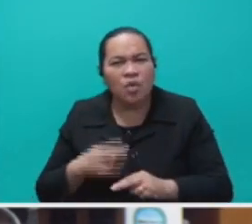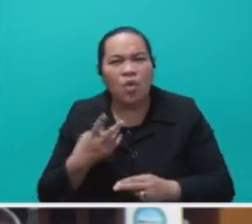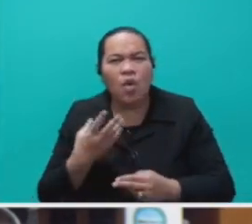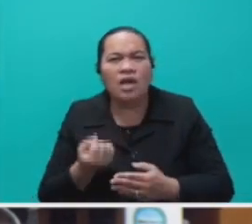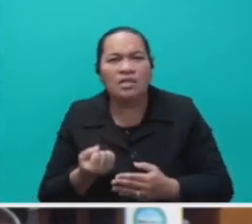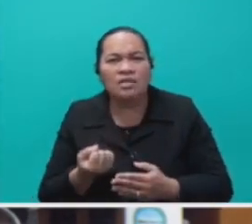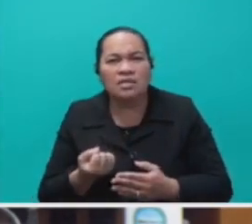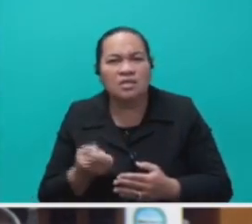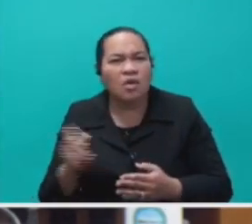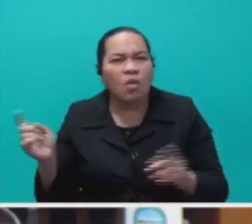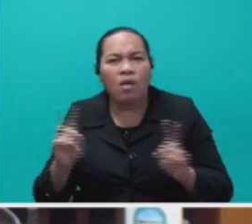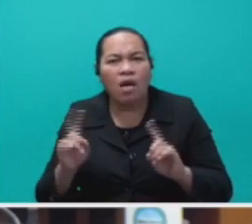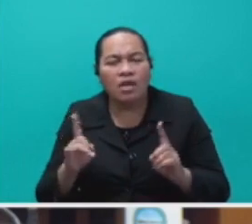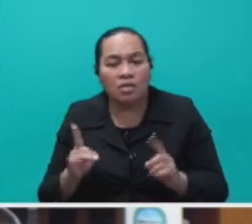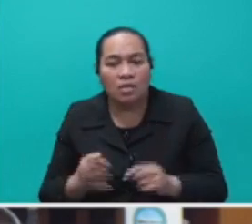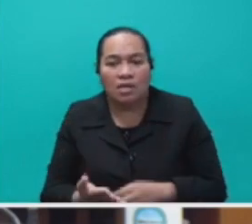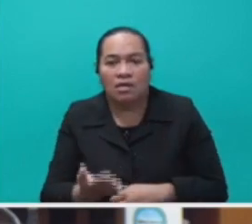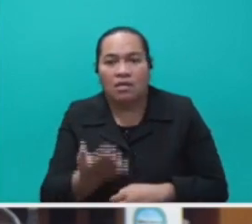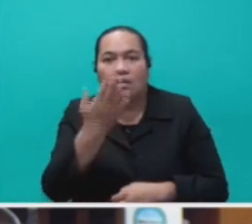a horrendous